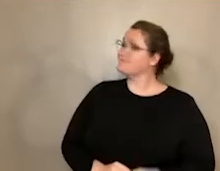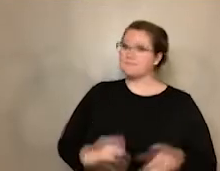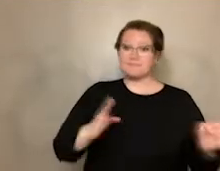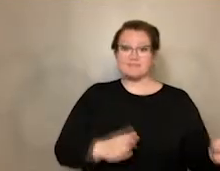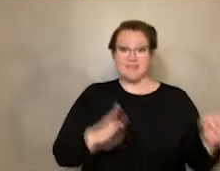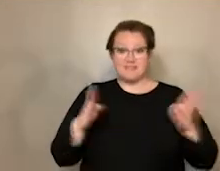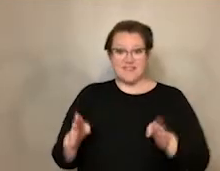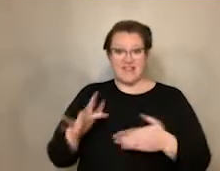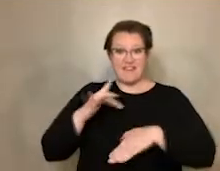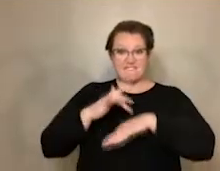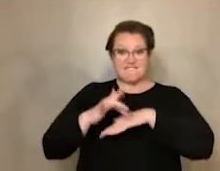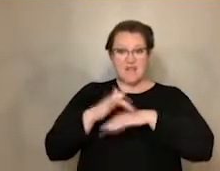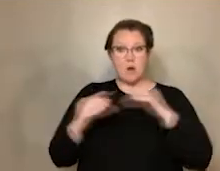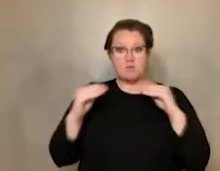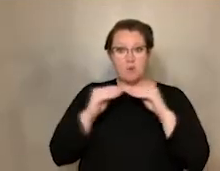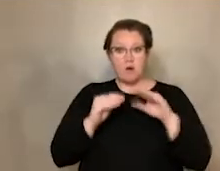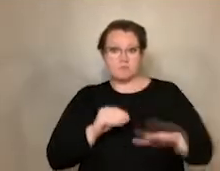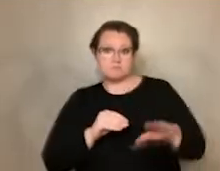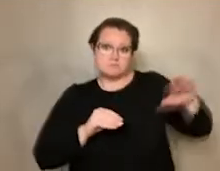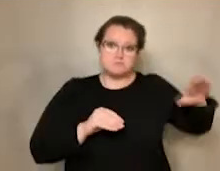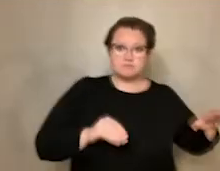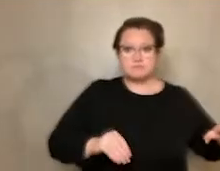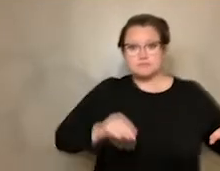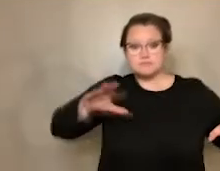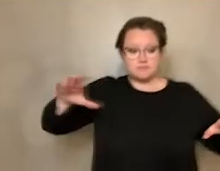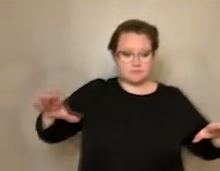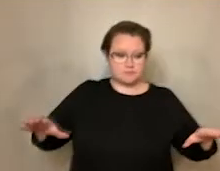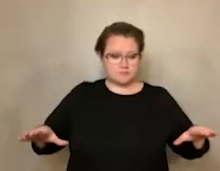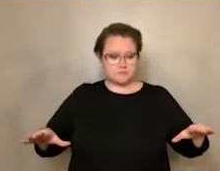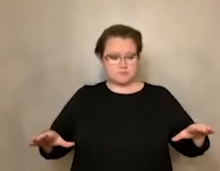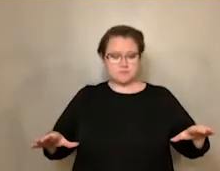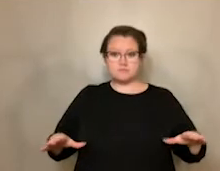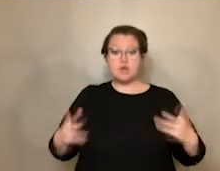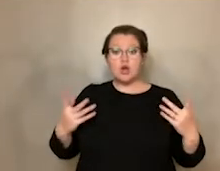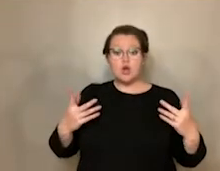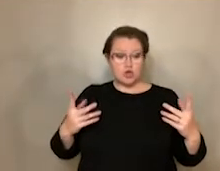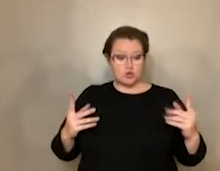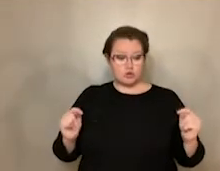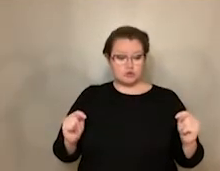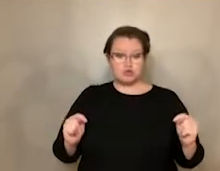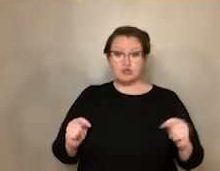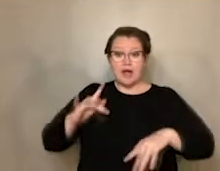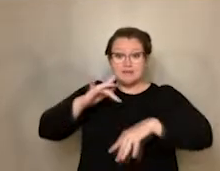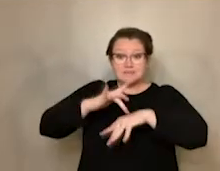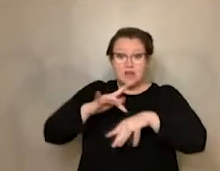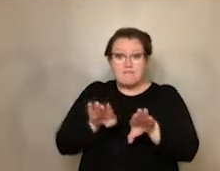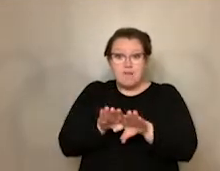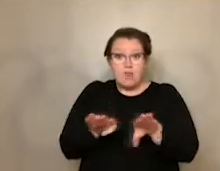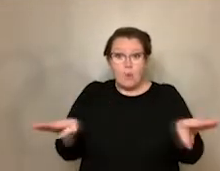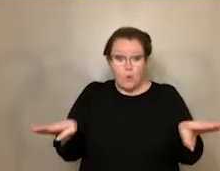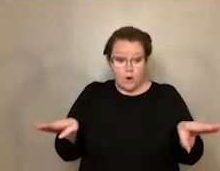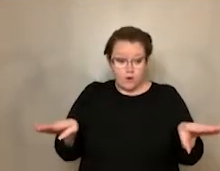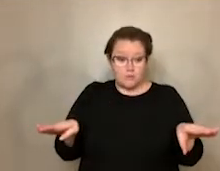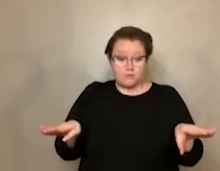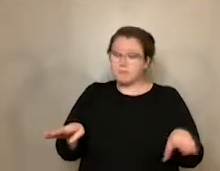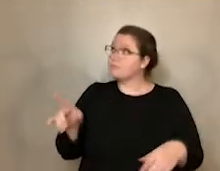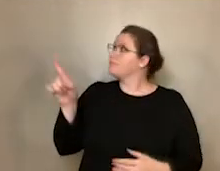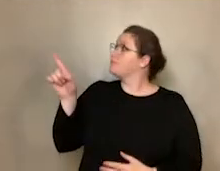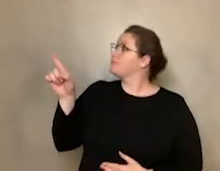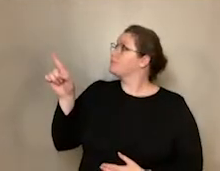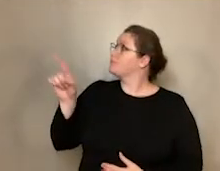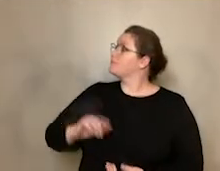take our feet and go a little bit wider. And this time we're going to take our arms and try to touch our hands and try to touch the floor. So we bring our knees, our